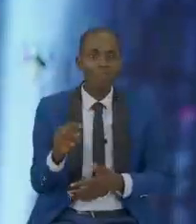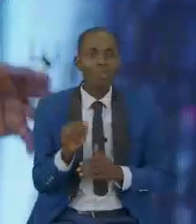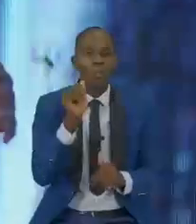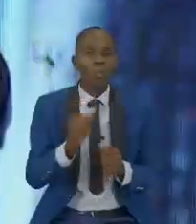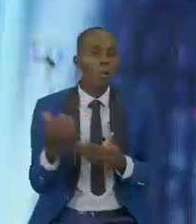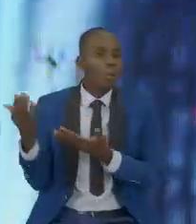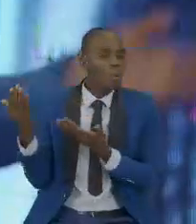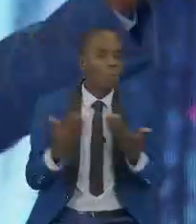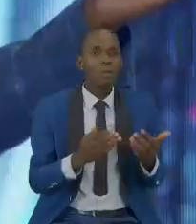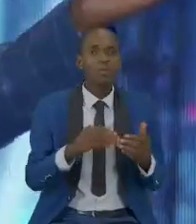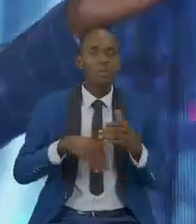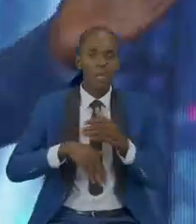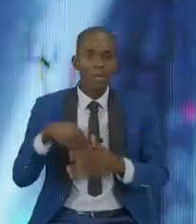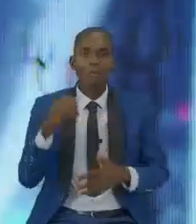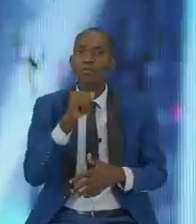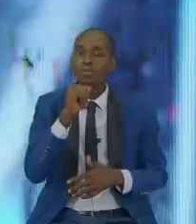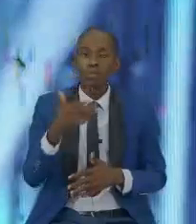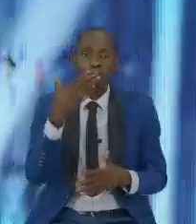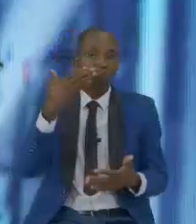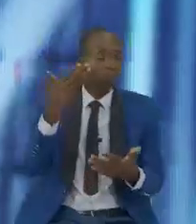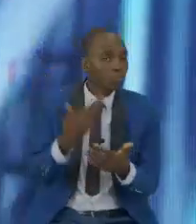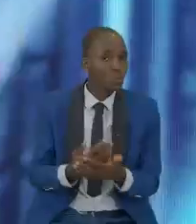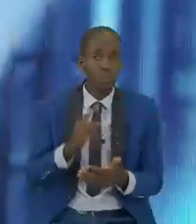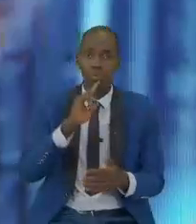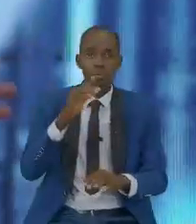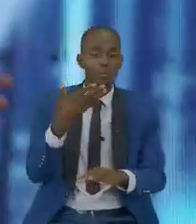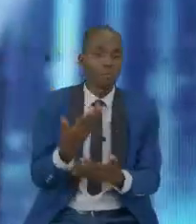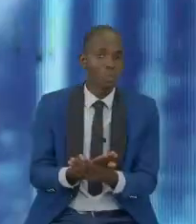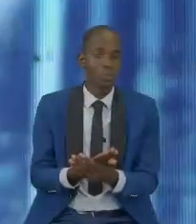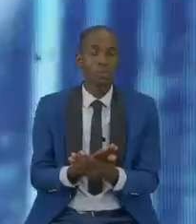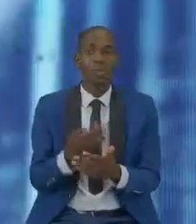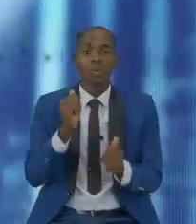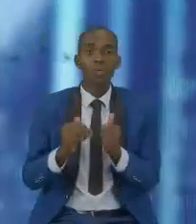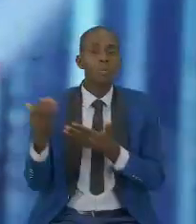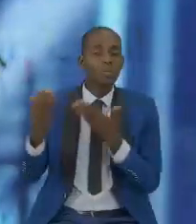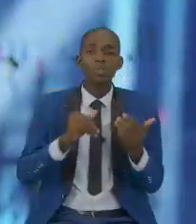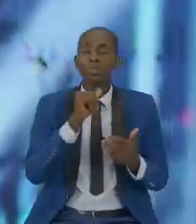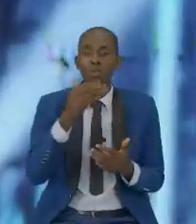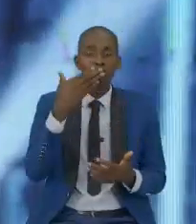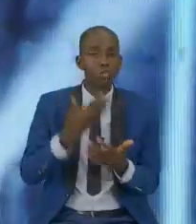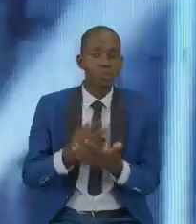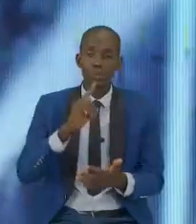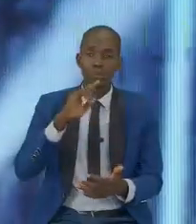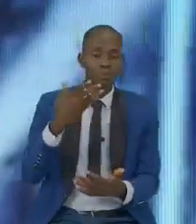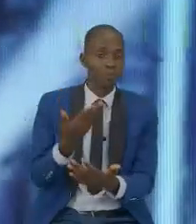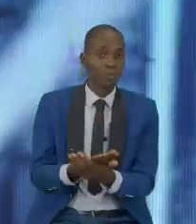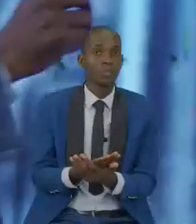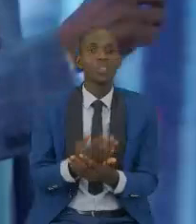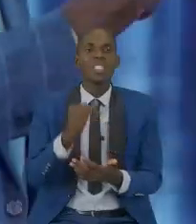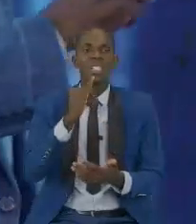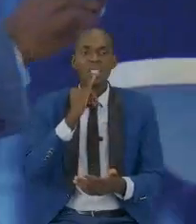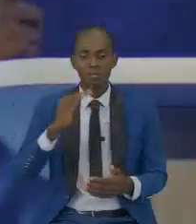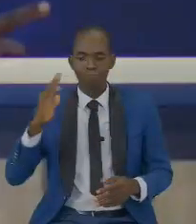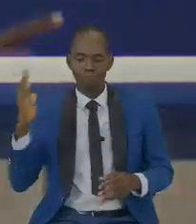which bringeth forth good fruit, which bringeth forth not good fruit, is hewn down.